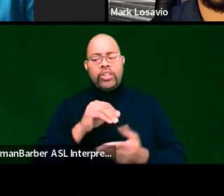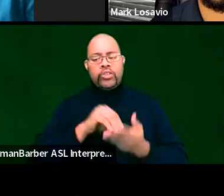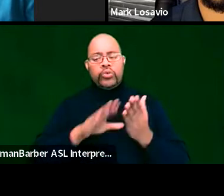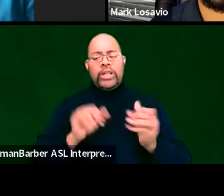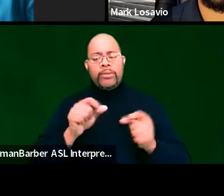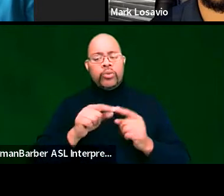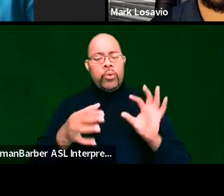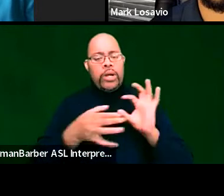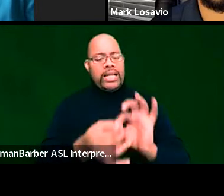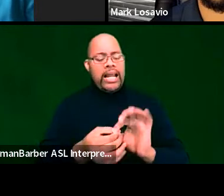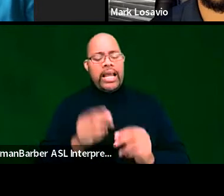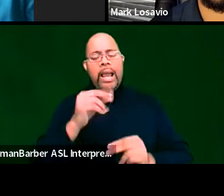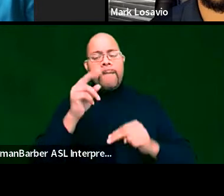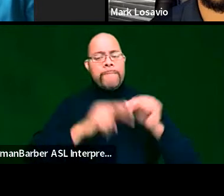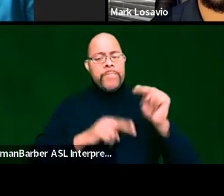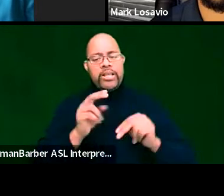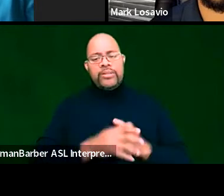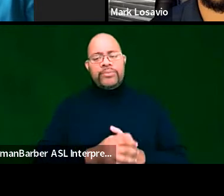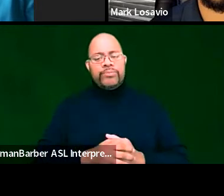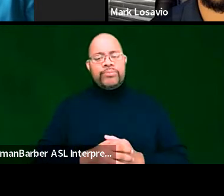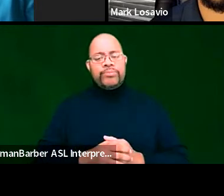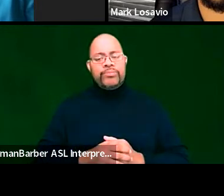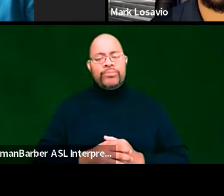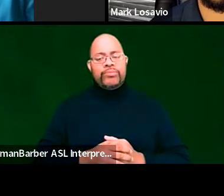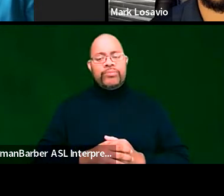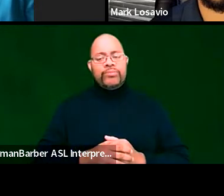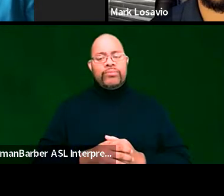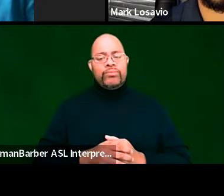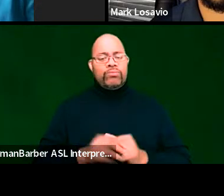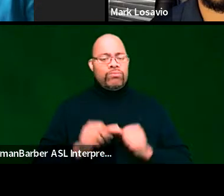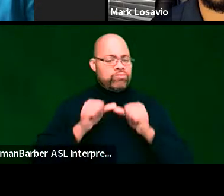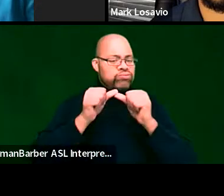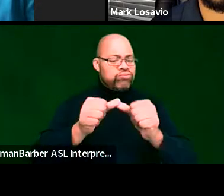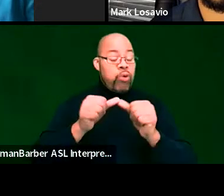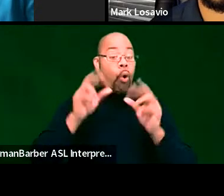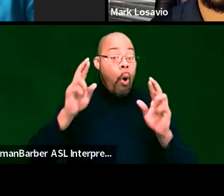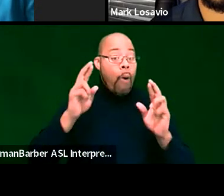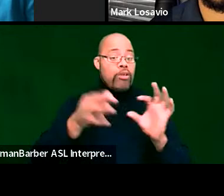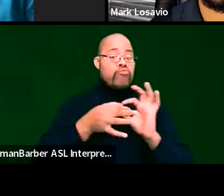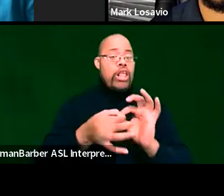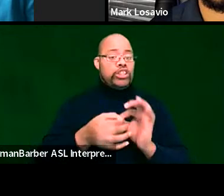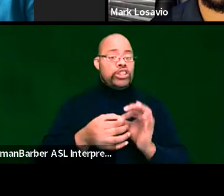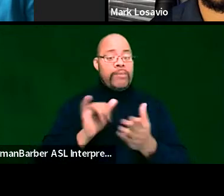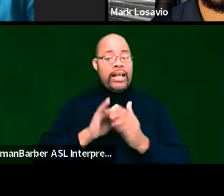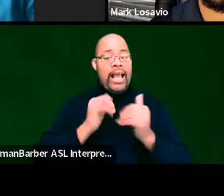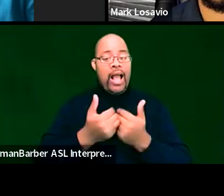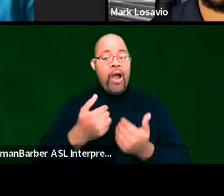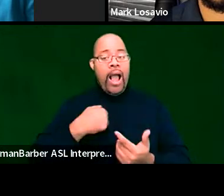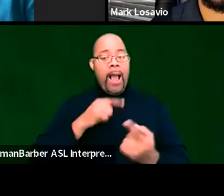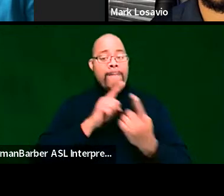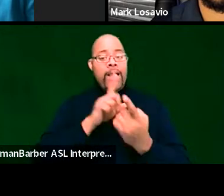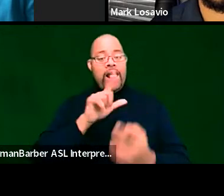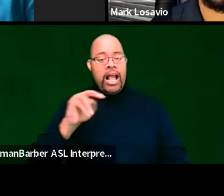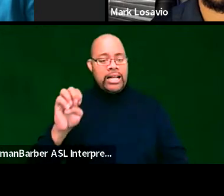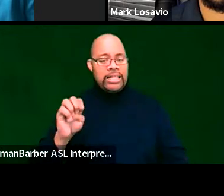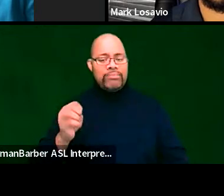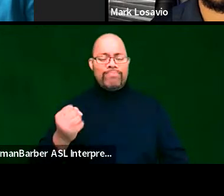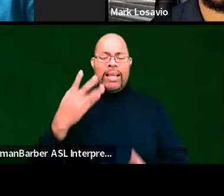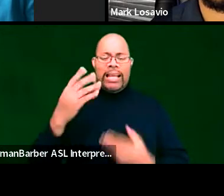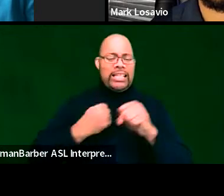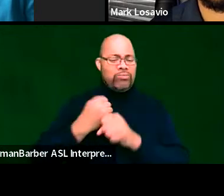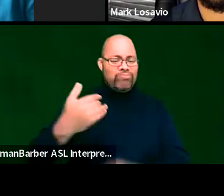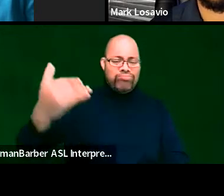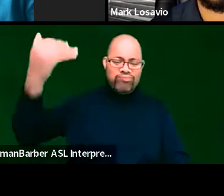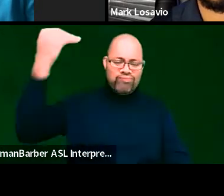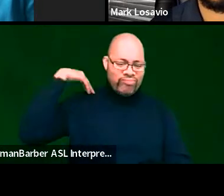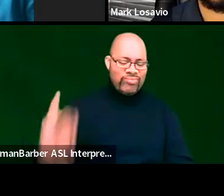able to connect and build, you know, and build long-lasting, hopefully, relationships. Like that's how I met Lonnie years and